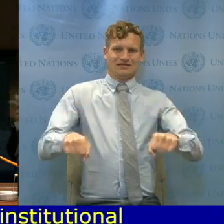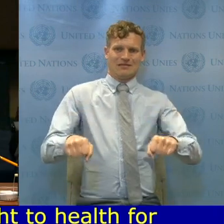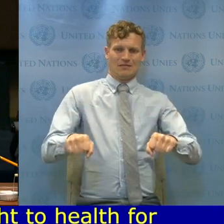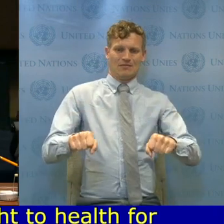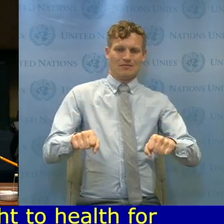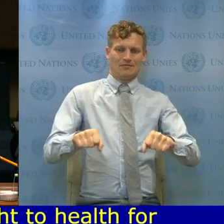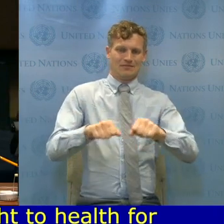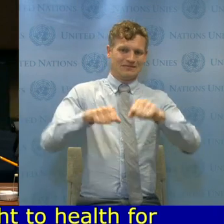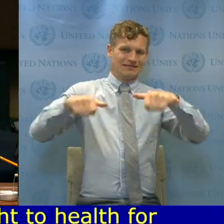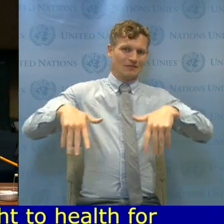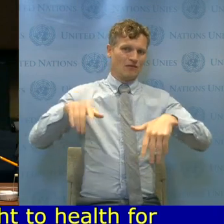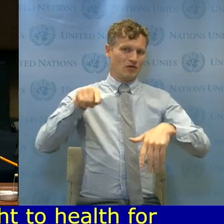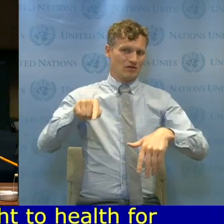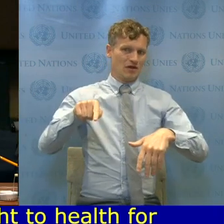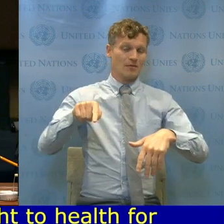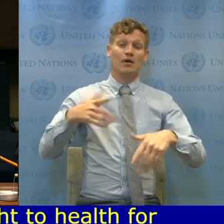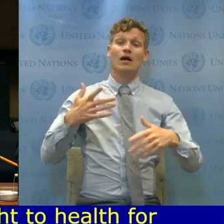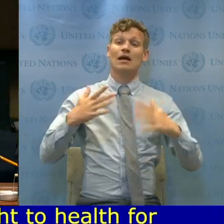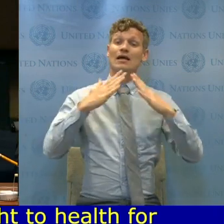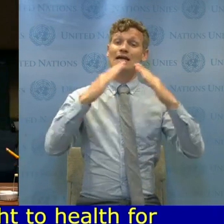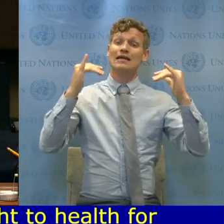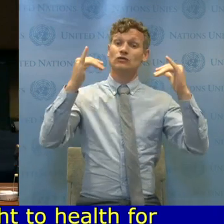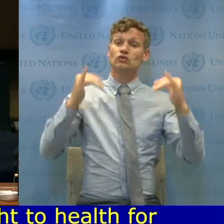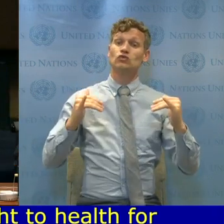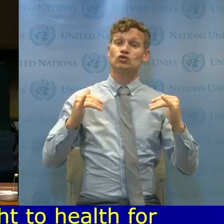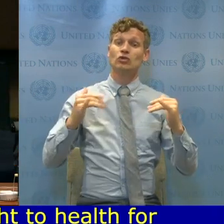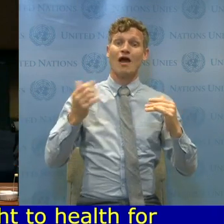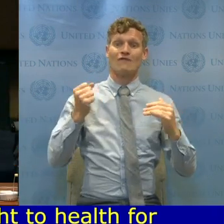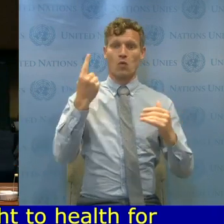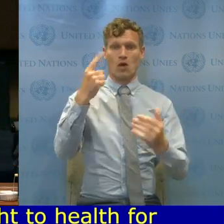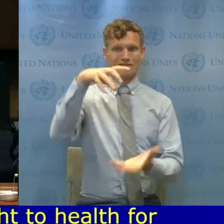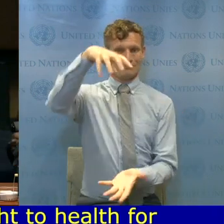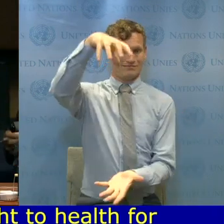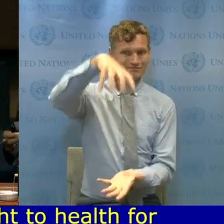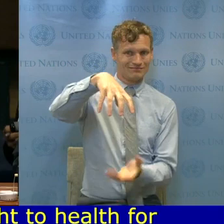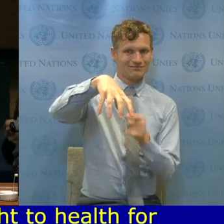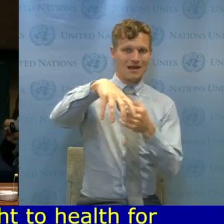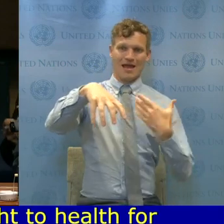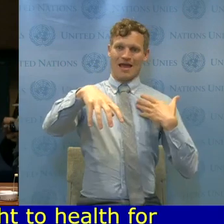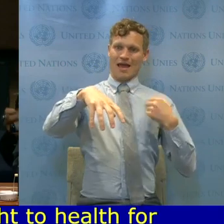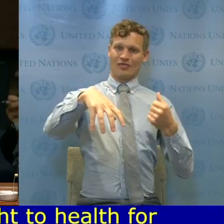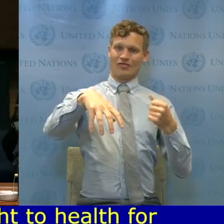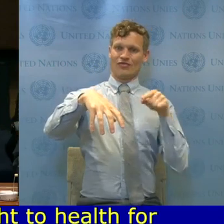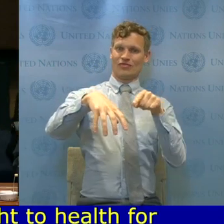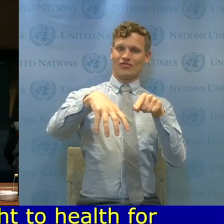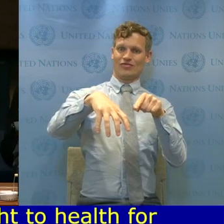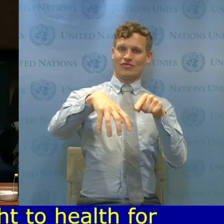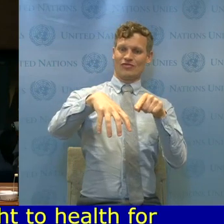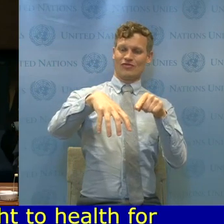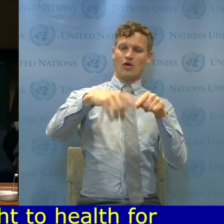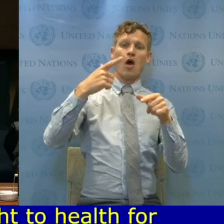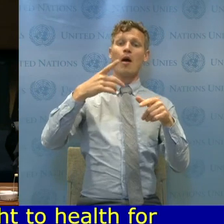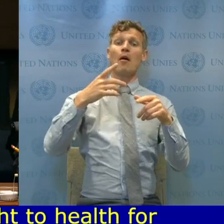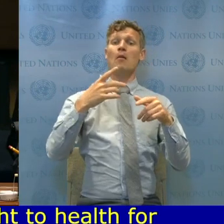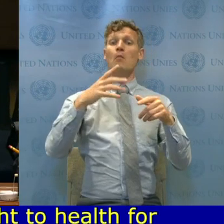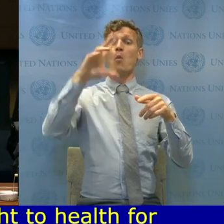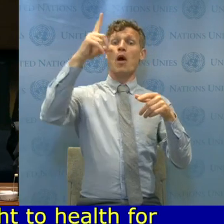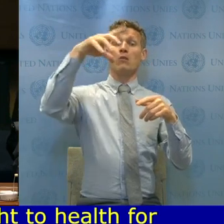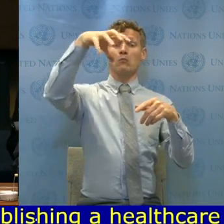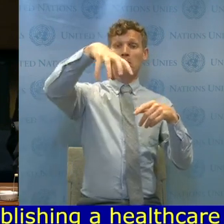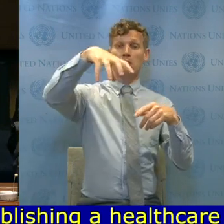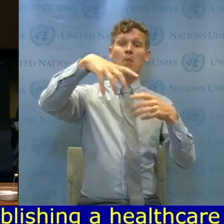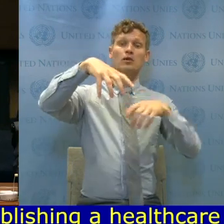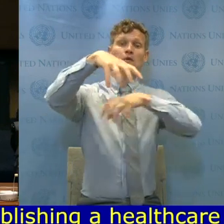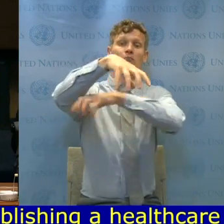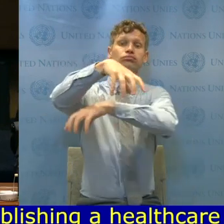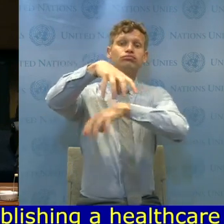institutes may also be designated a central healthcare center or a local healthcare centers for them. As such,